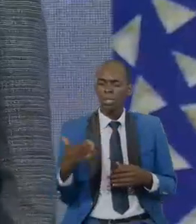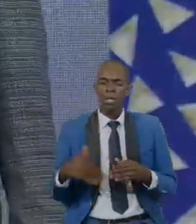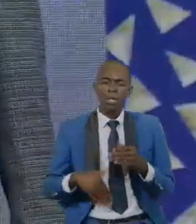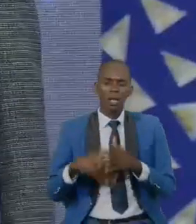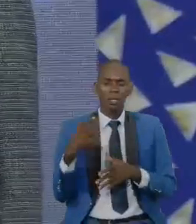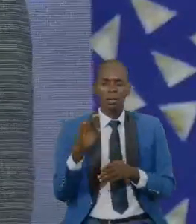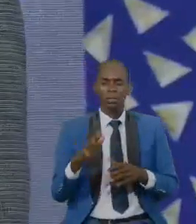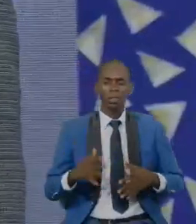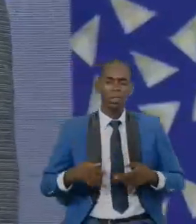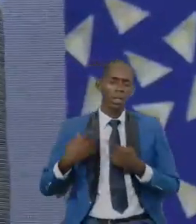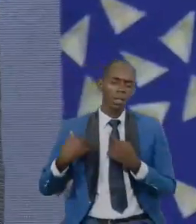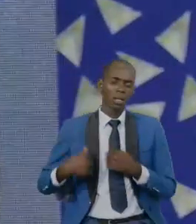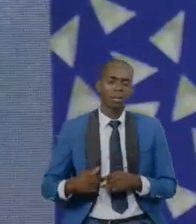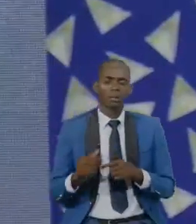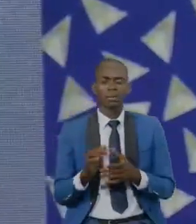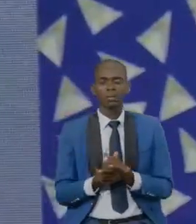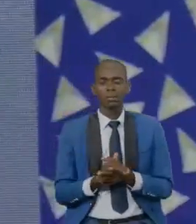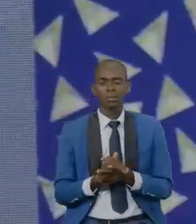heart.